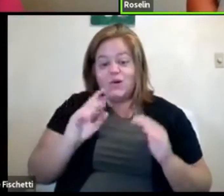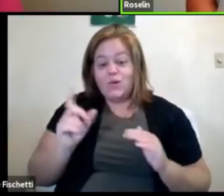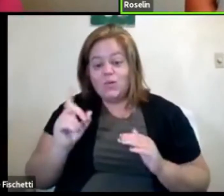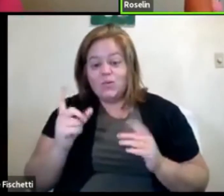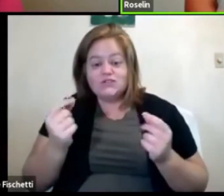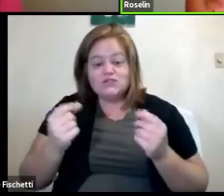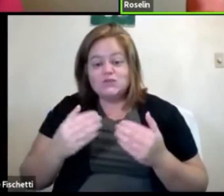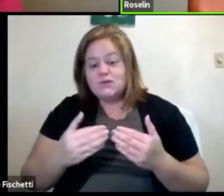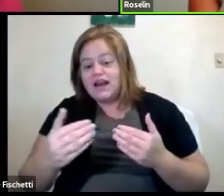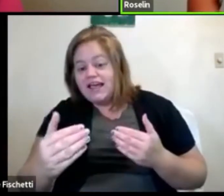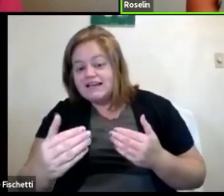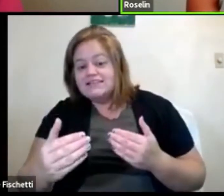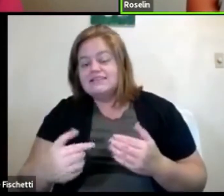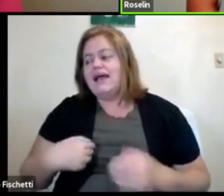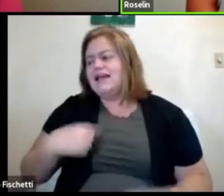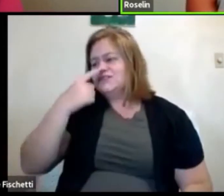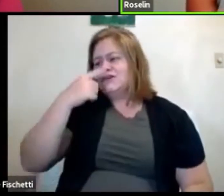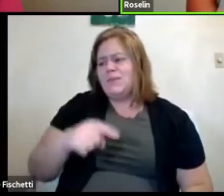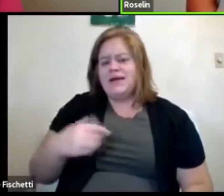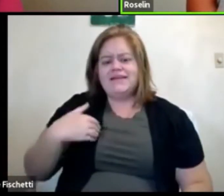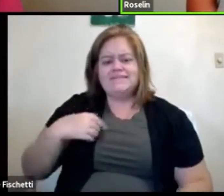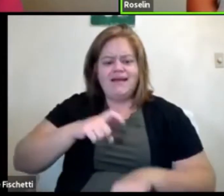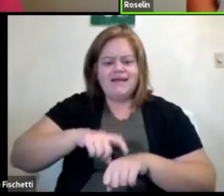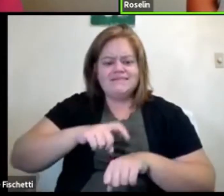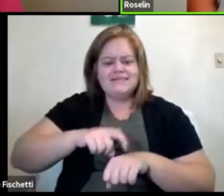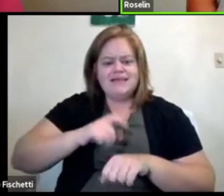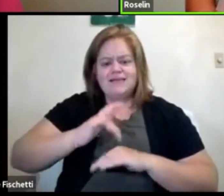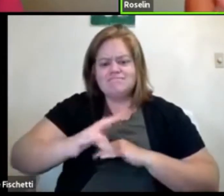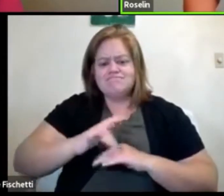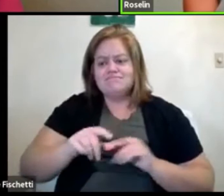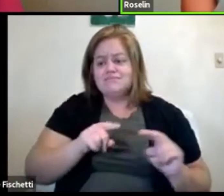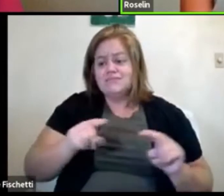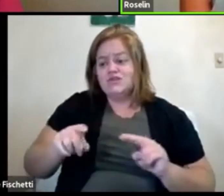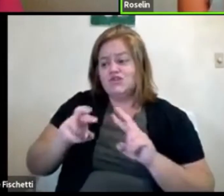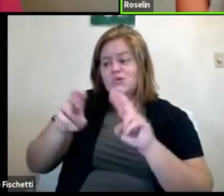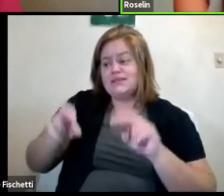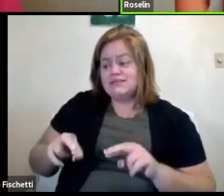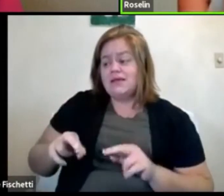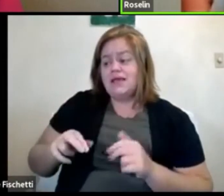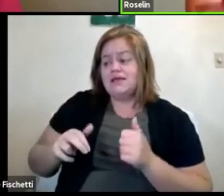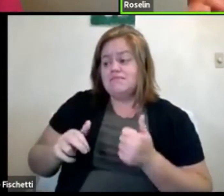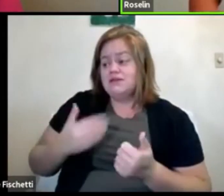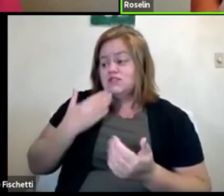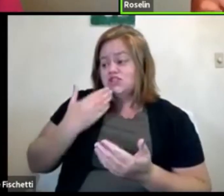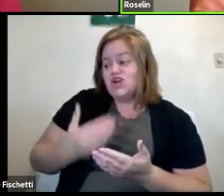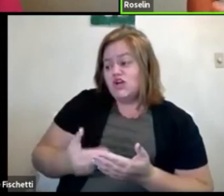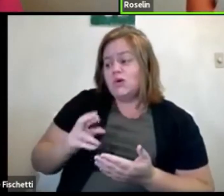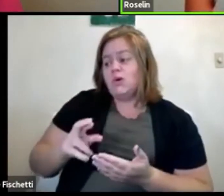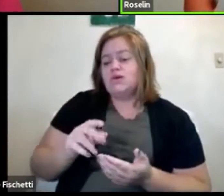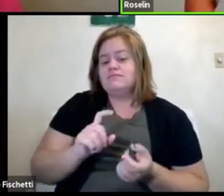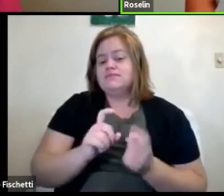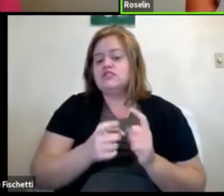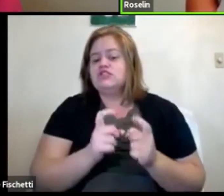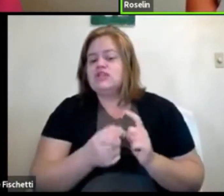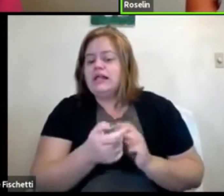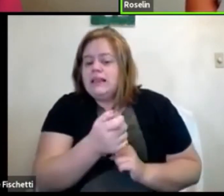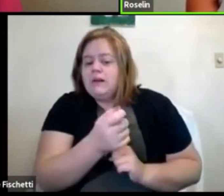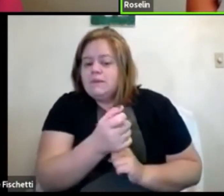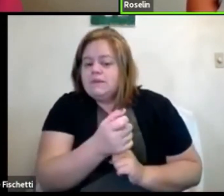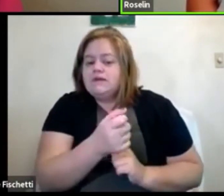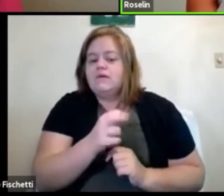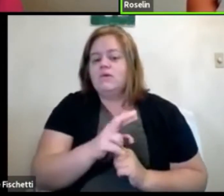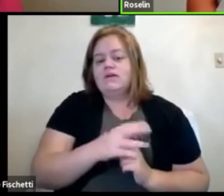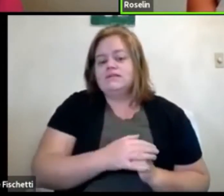don't mind if I have the time taking a look at a resume and say, hey, I think you should just change this and that, or asking